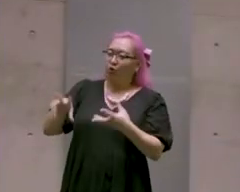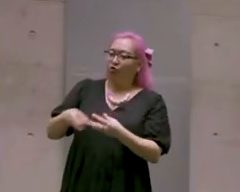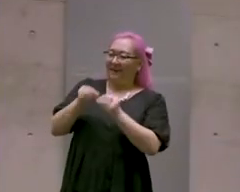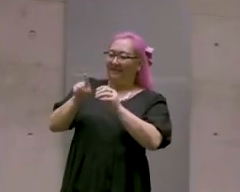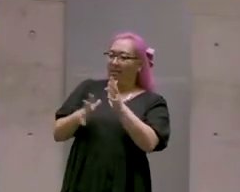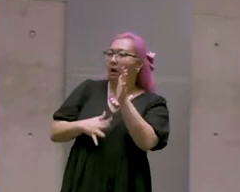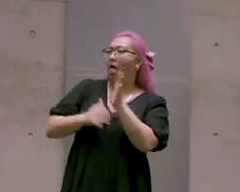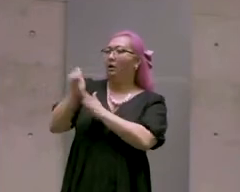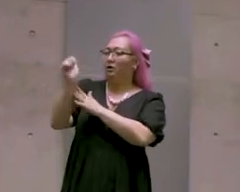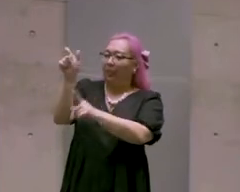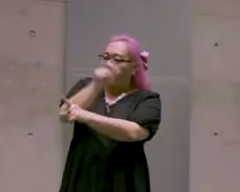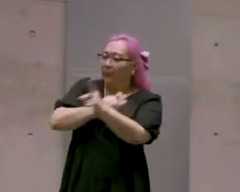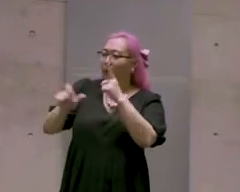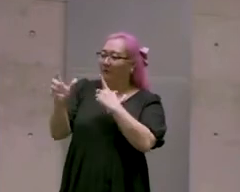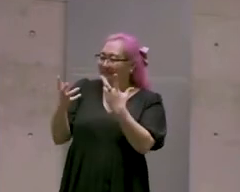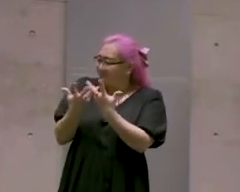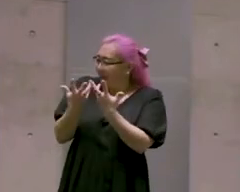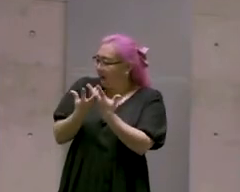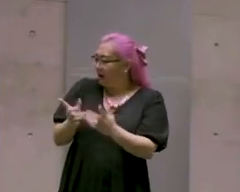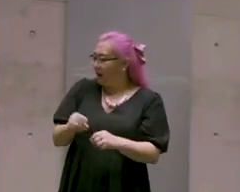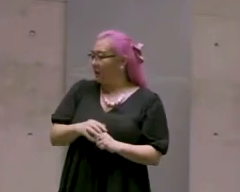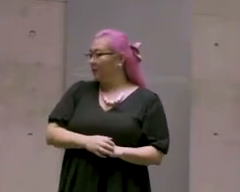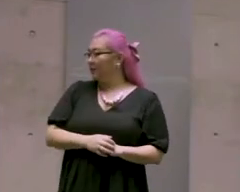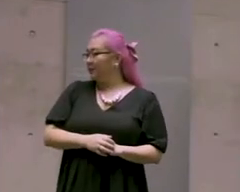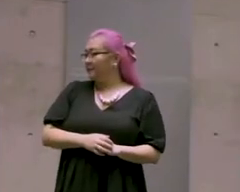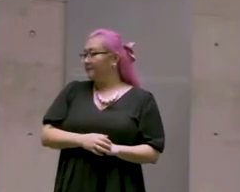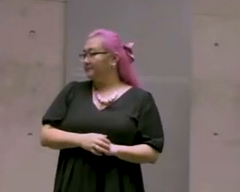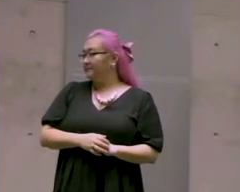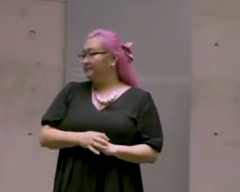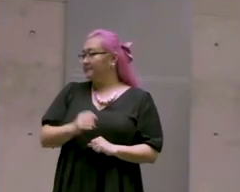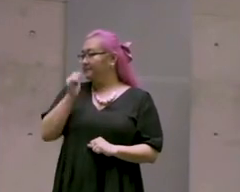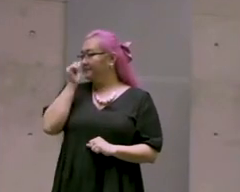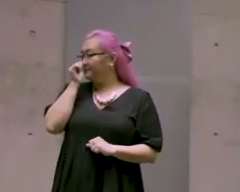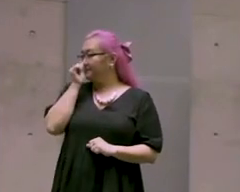I think it differs everywhere,